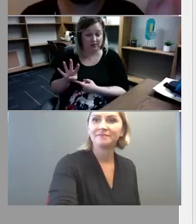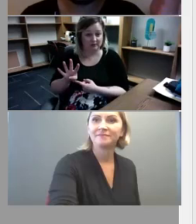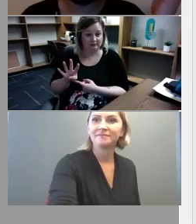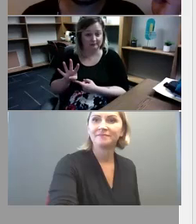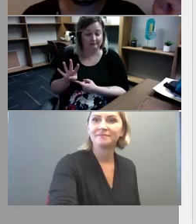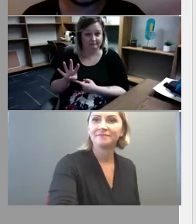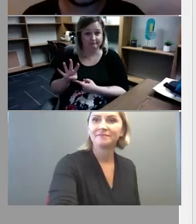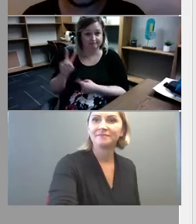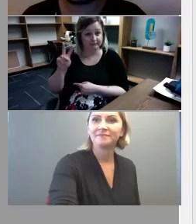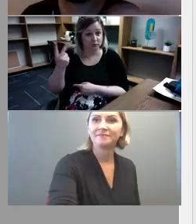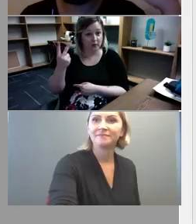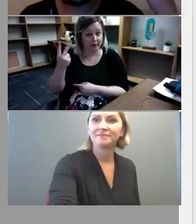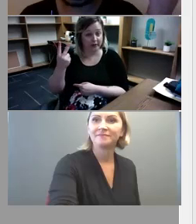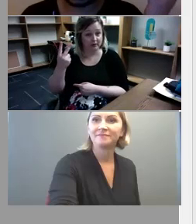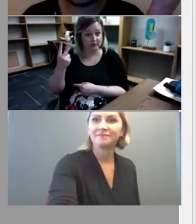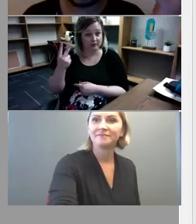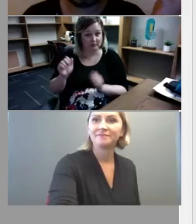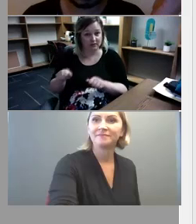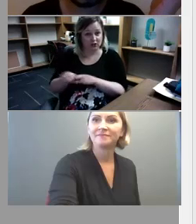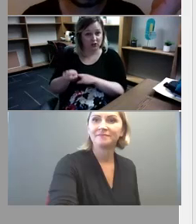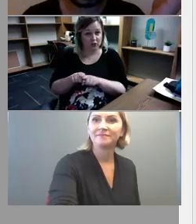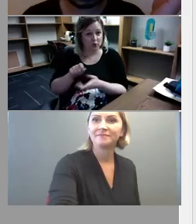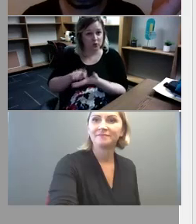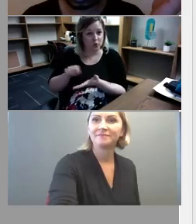squared. That can also be written as